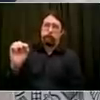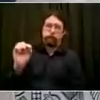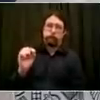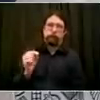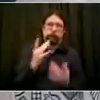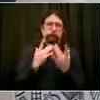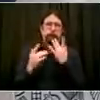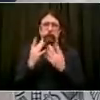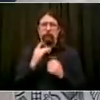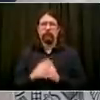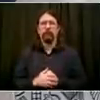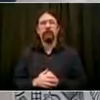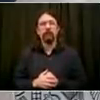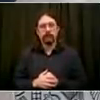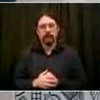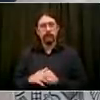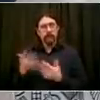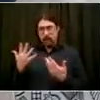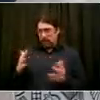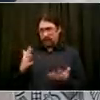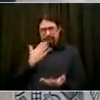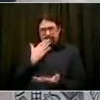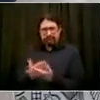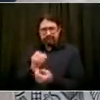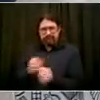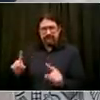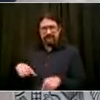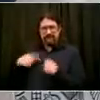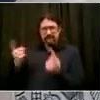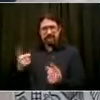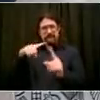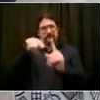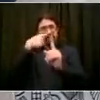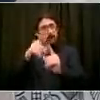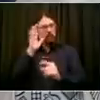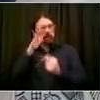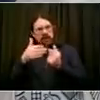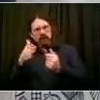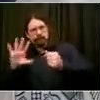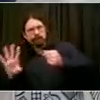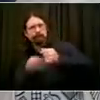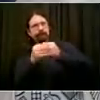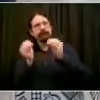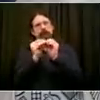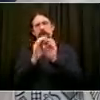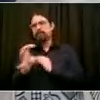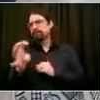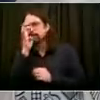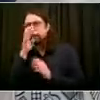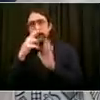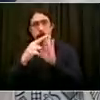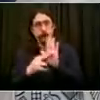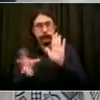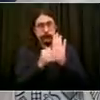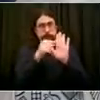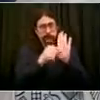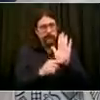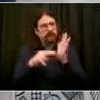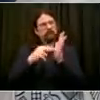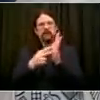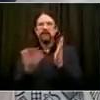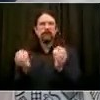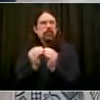measures. That's what we need to do quickly, put that into play, and then go make it work. So yeah, a tough environment around